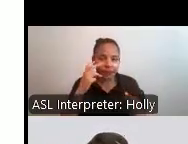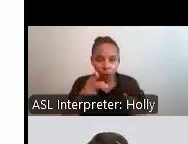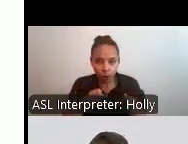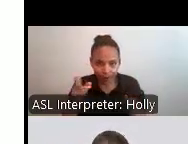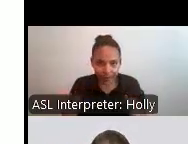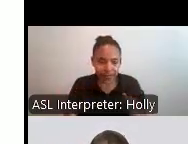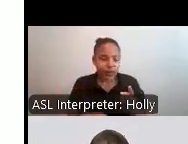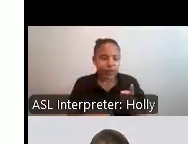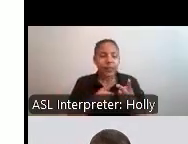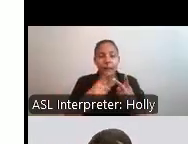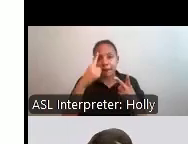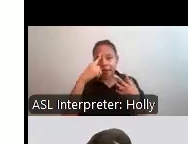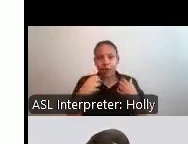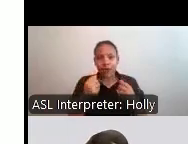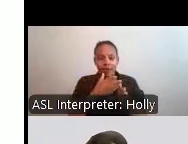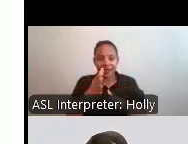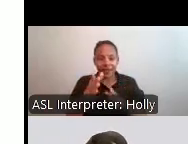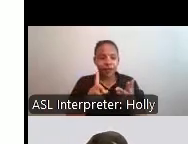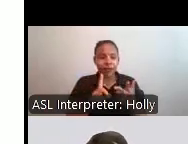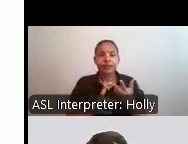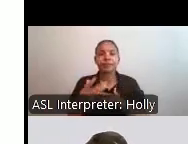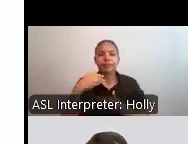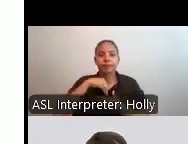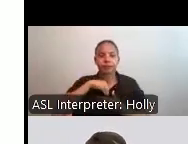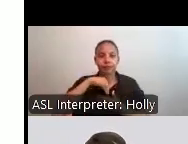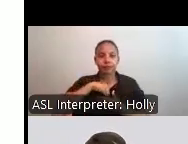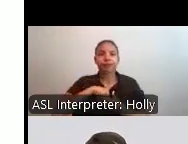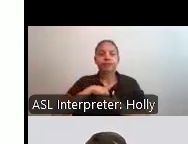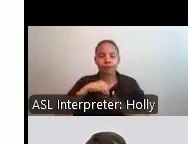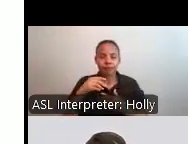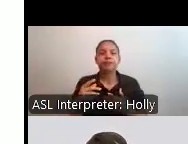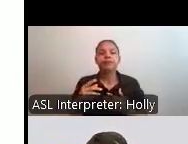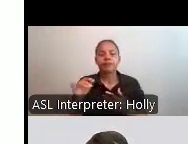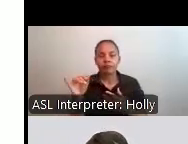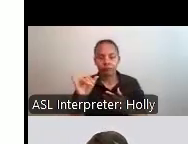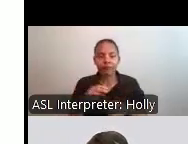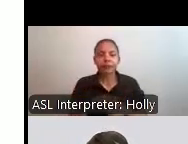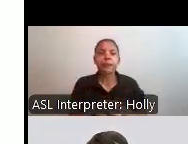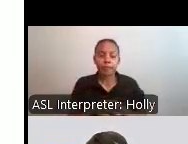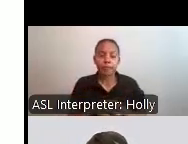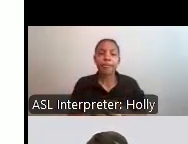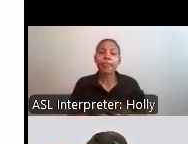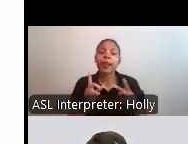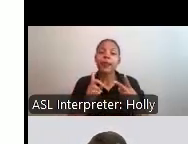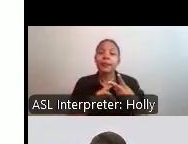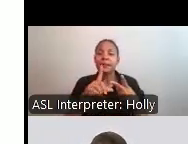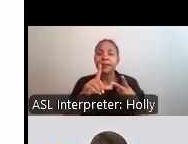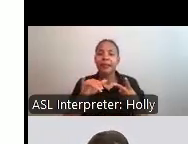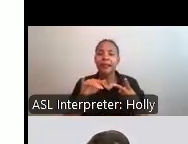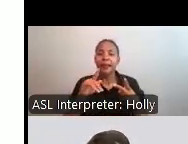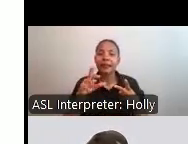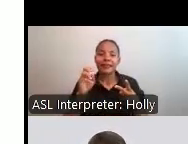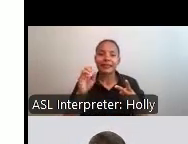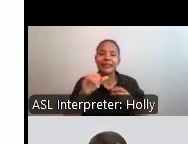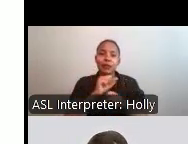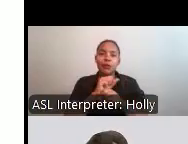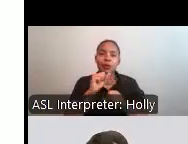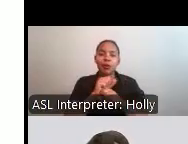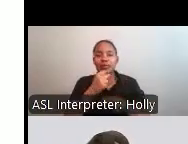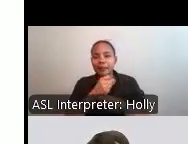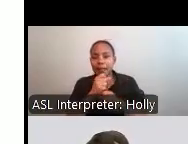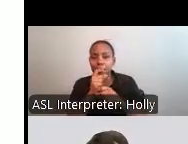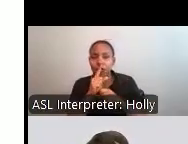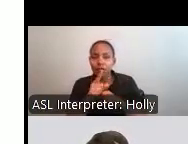and those on the autism spectrum disorder. However, Lindsay works to ensure that each person who receives services